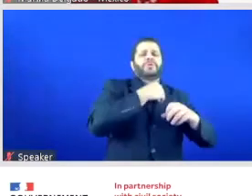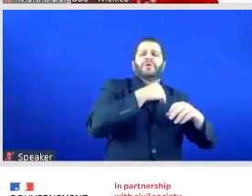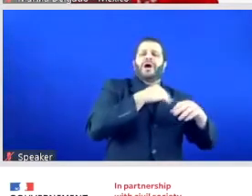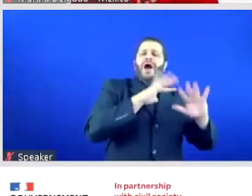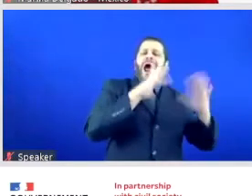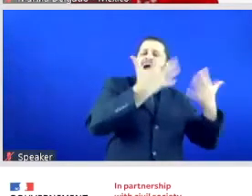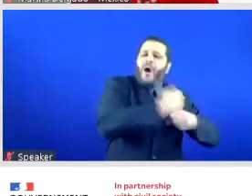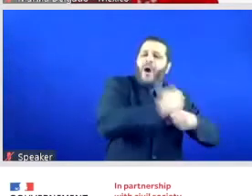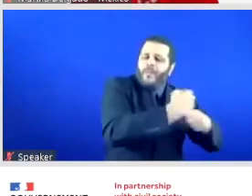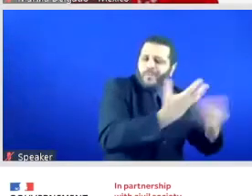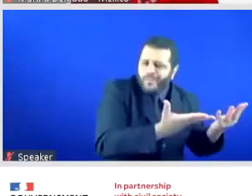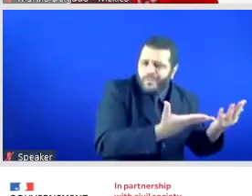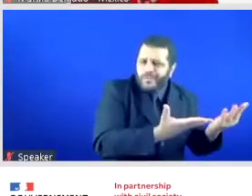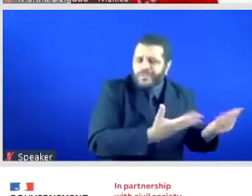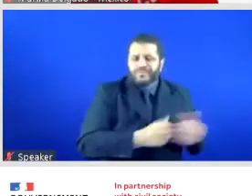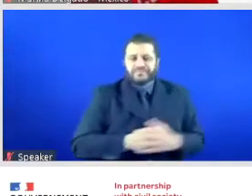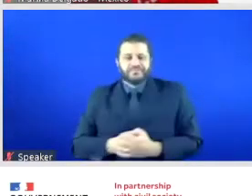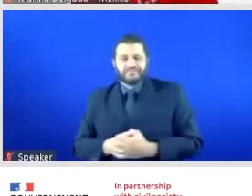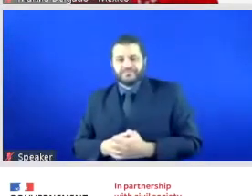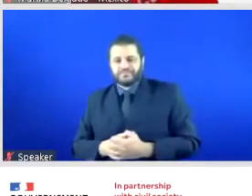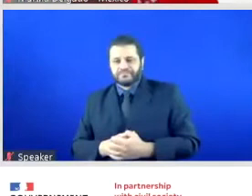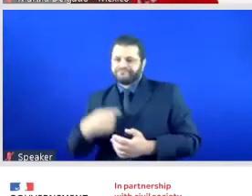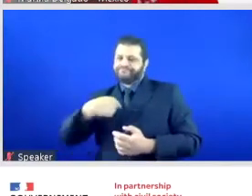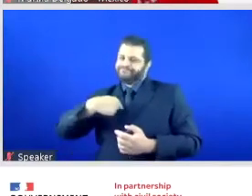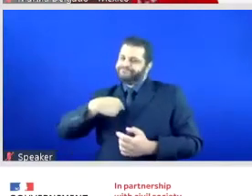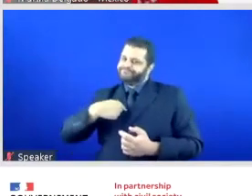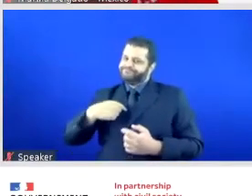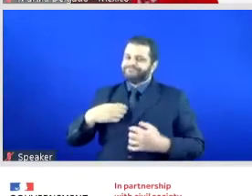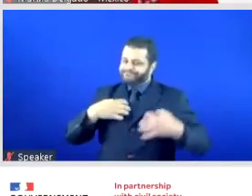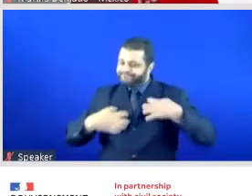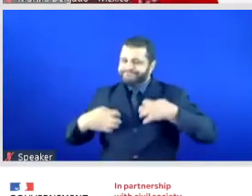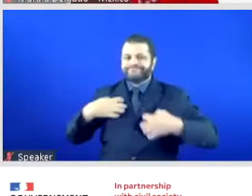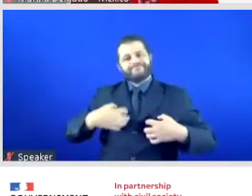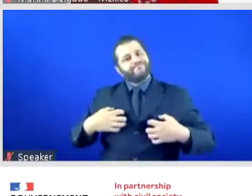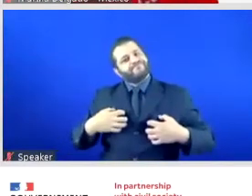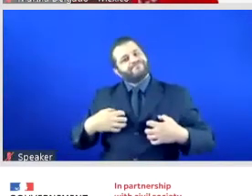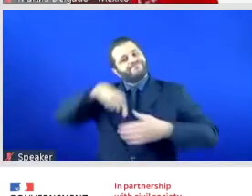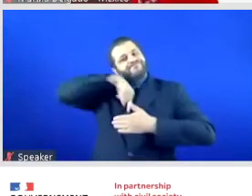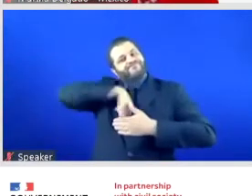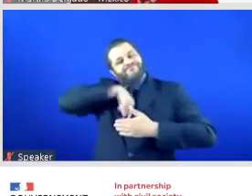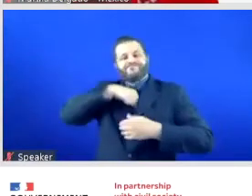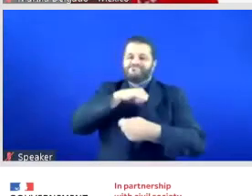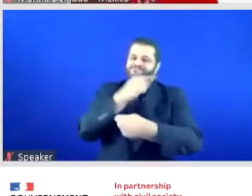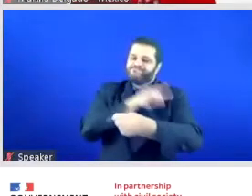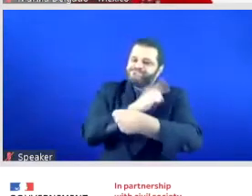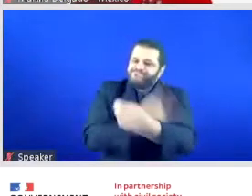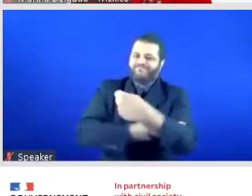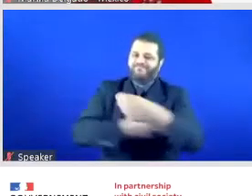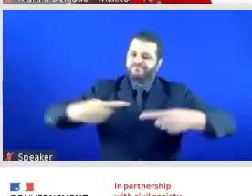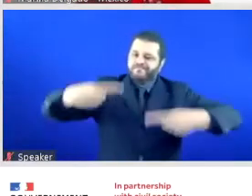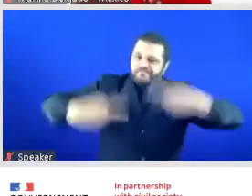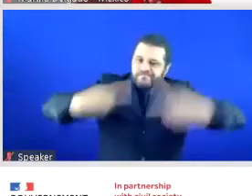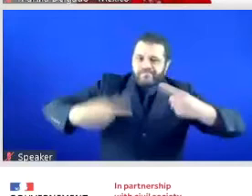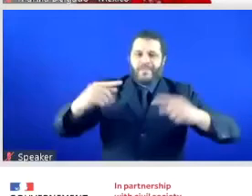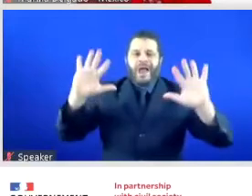know, the passion, the energy, and these emotions that young people have into positive action. And I have a few ideas: